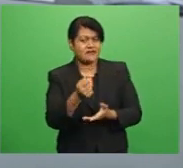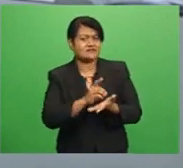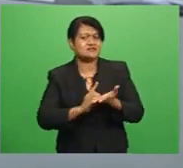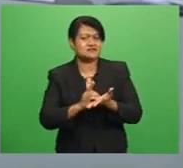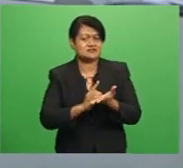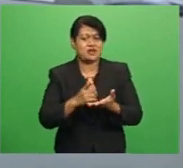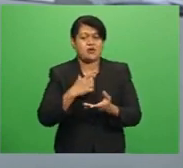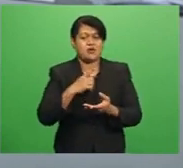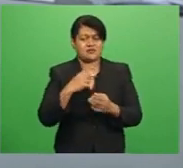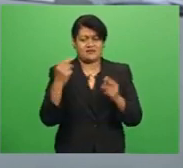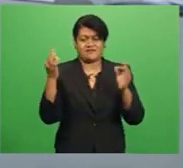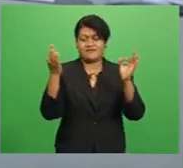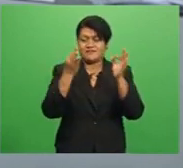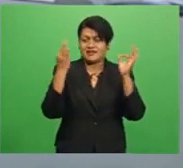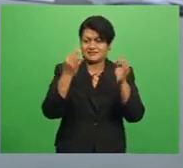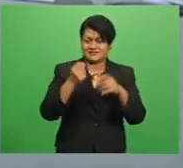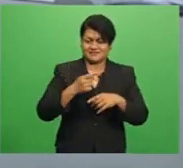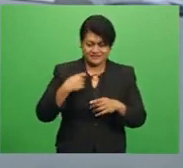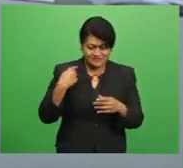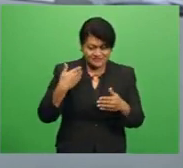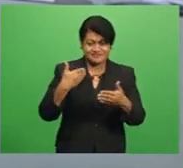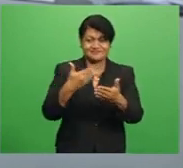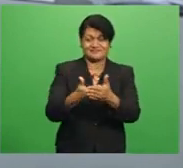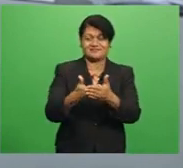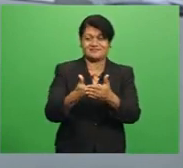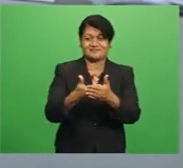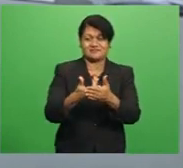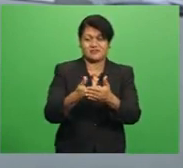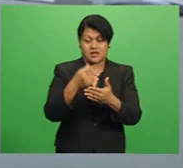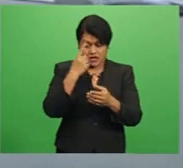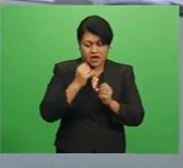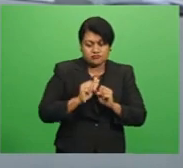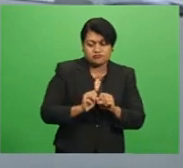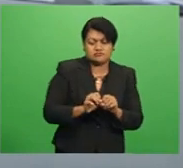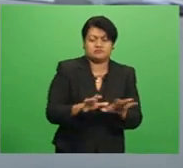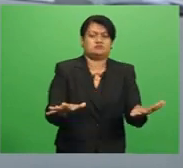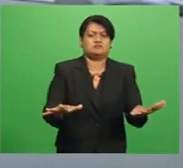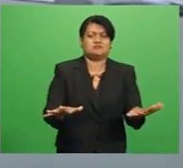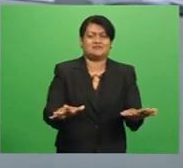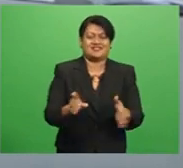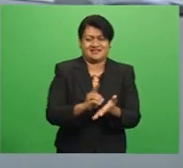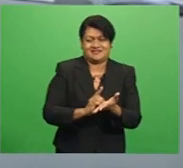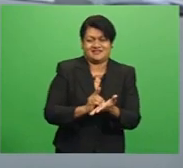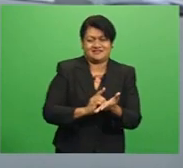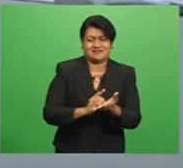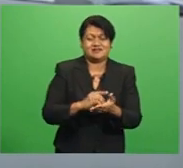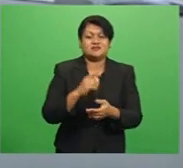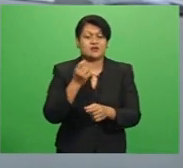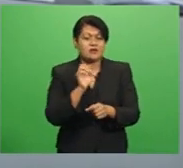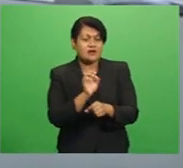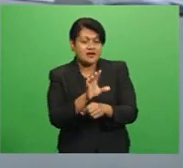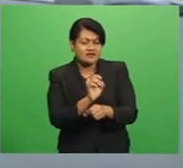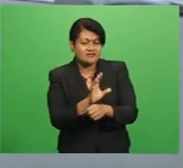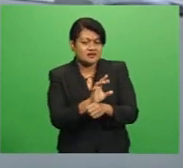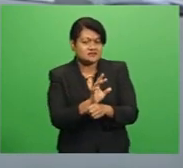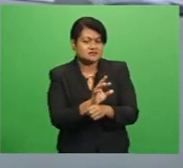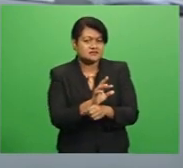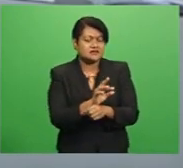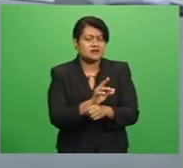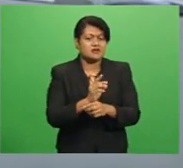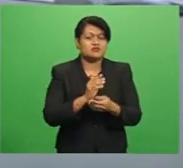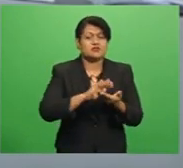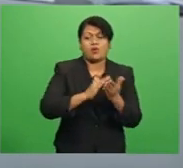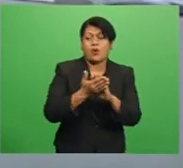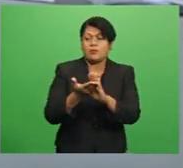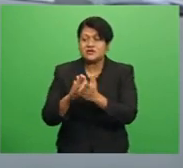festive season, it can blow out of proportion. So the advice from commissioners for the communities